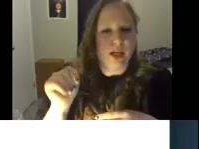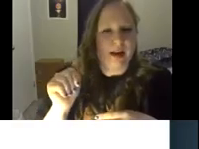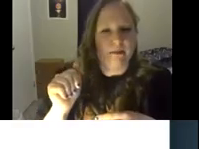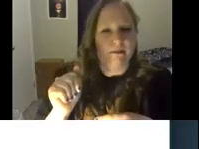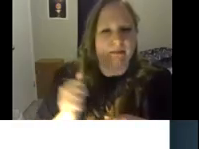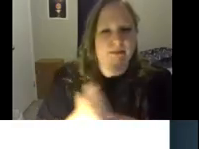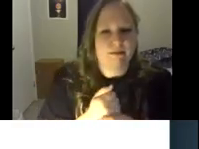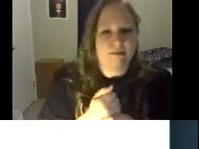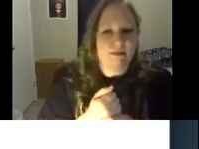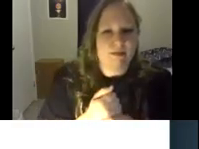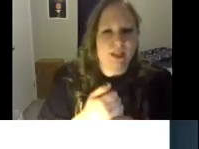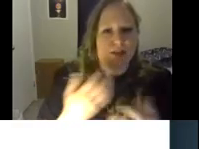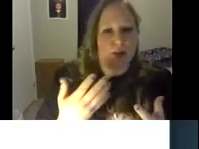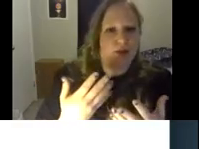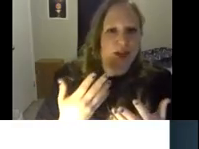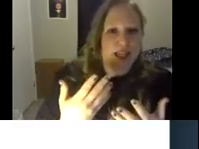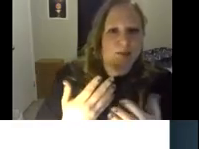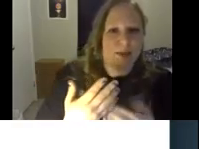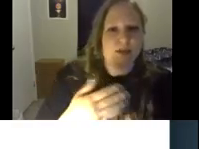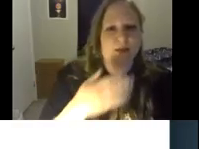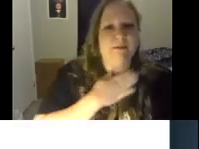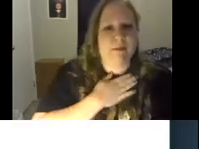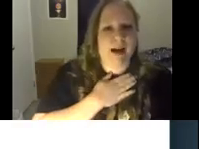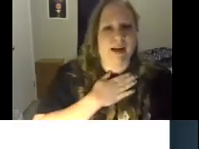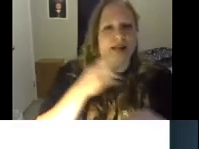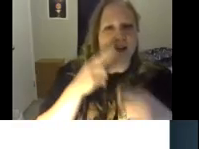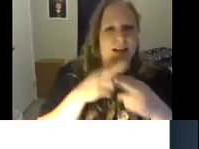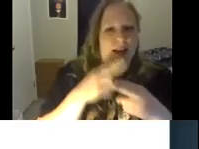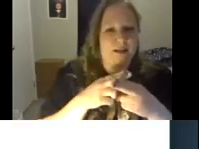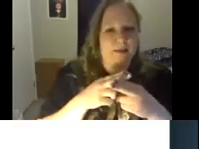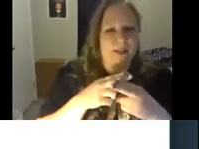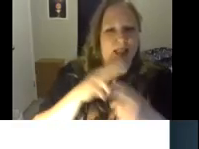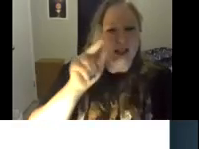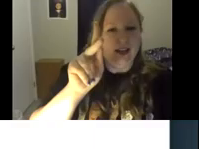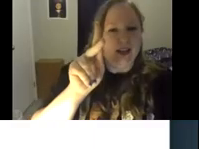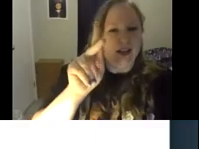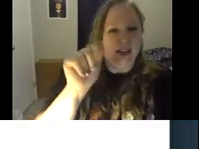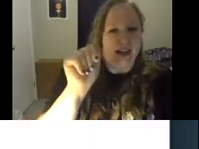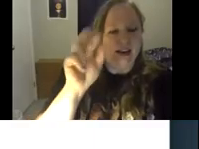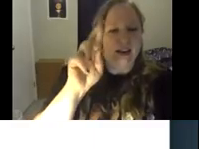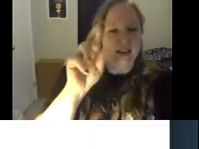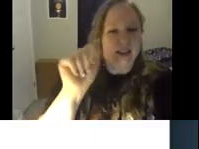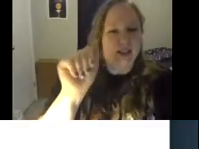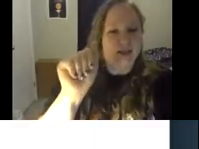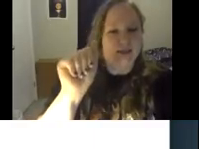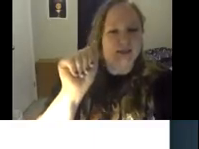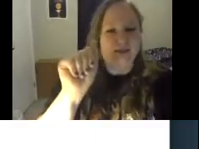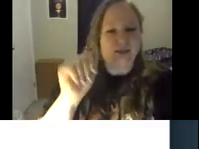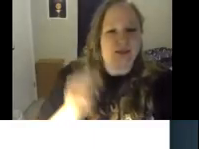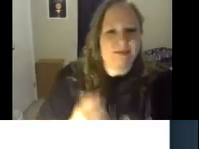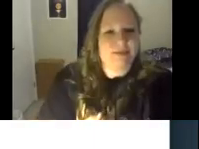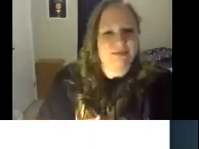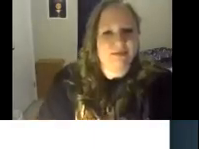fingerspell your name. So for example, my name, Kara.